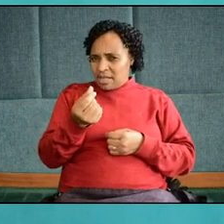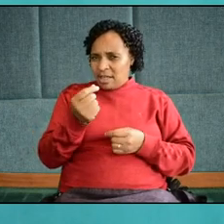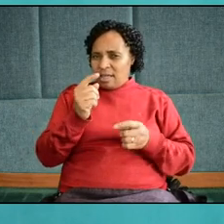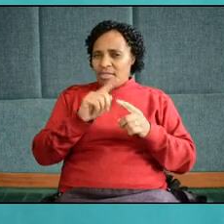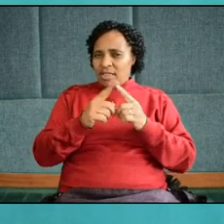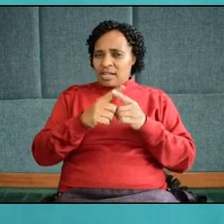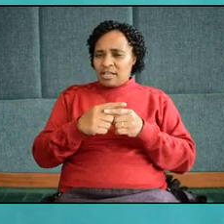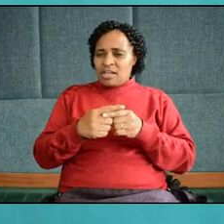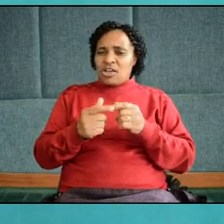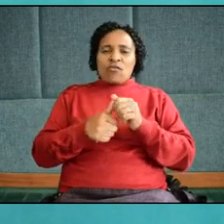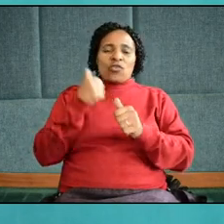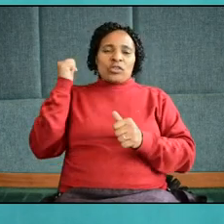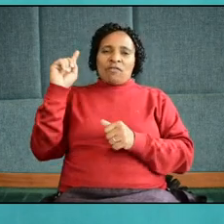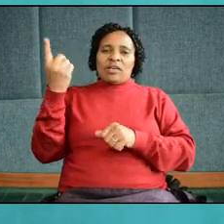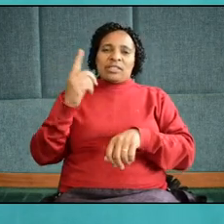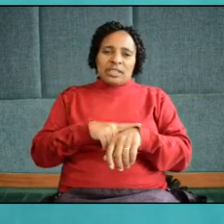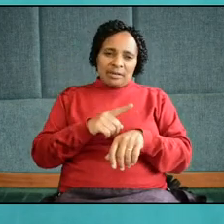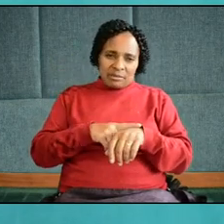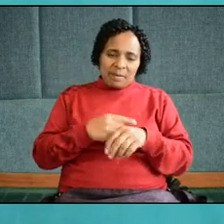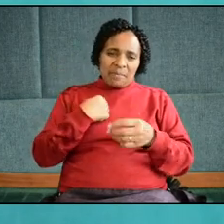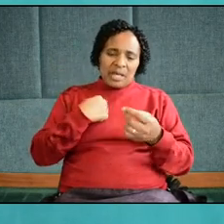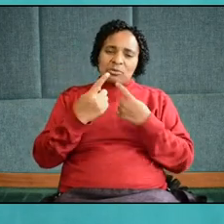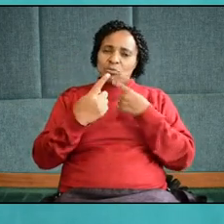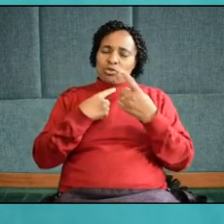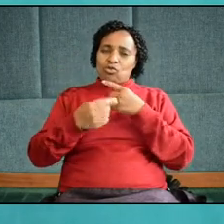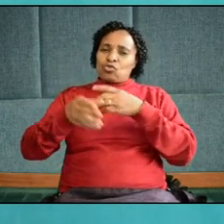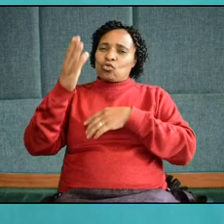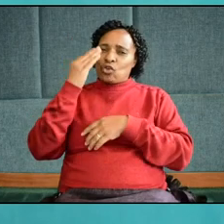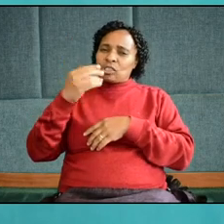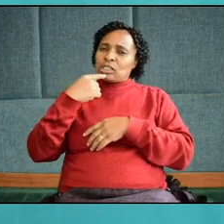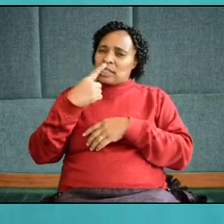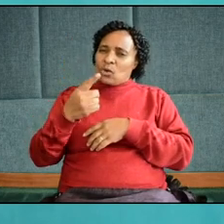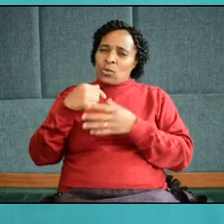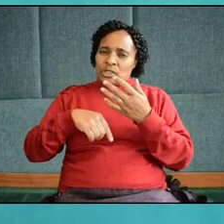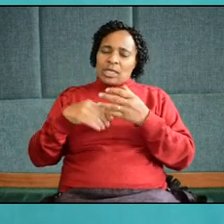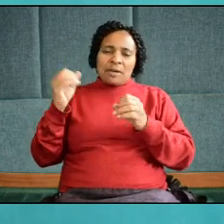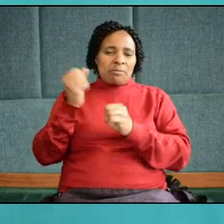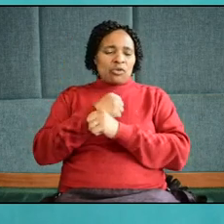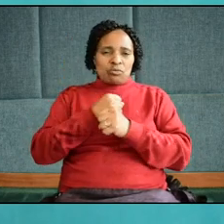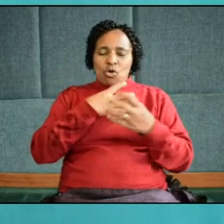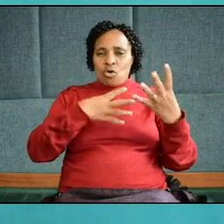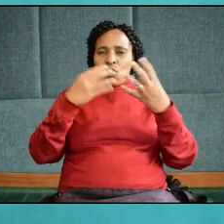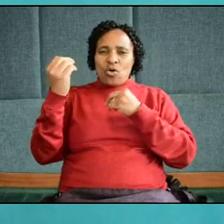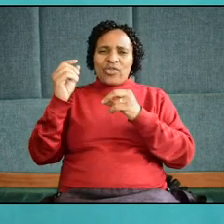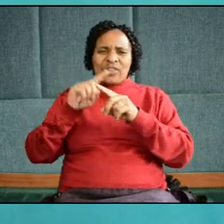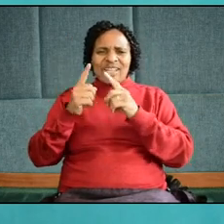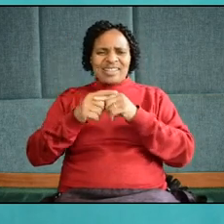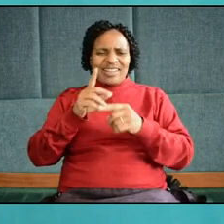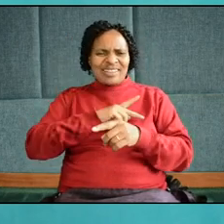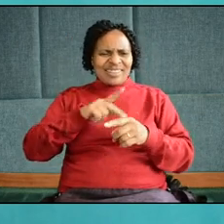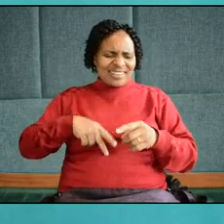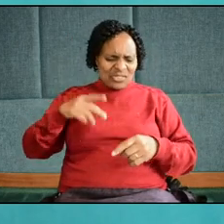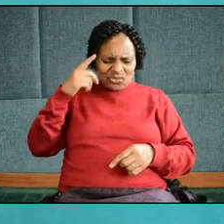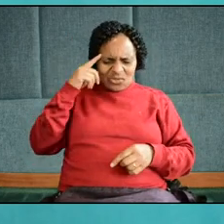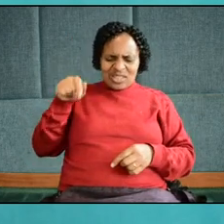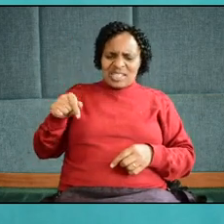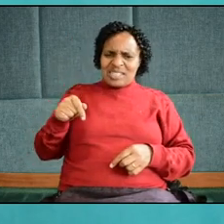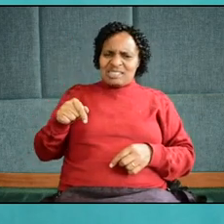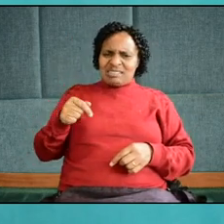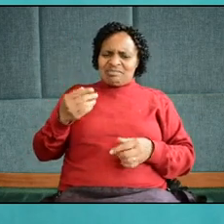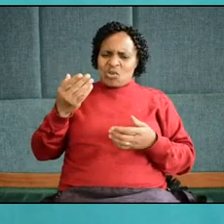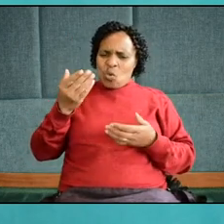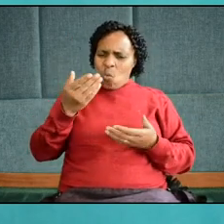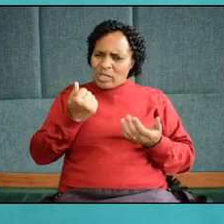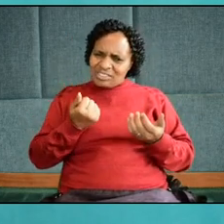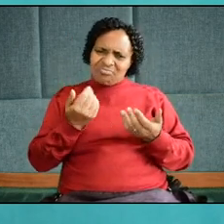he refused the first time. He said, I've spoken to God. God has told me, don't go. So the king thought this is a type of bargaining. You